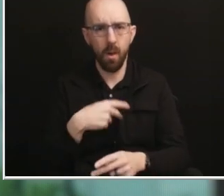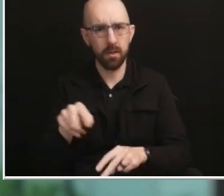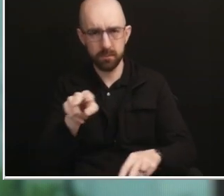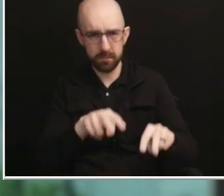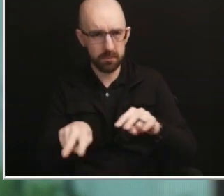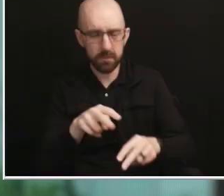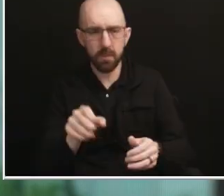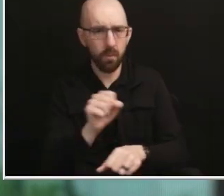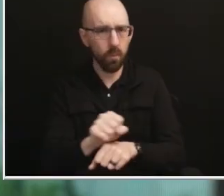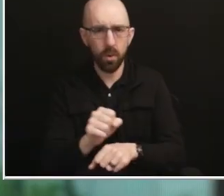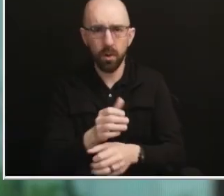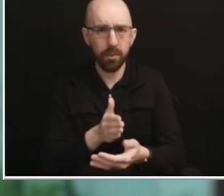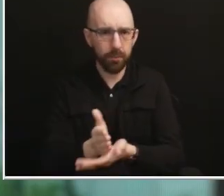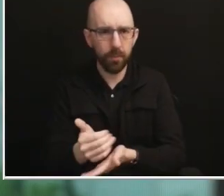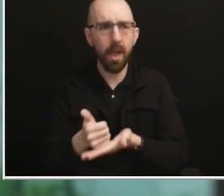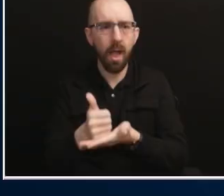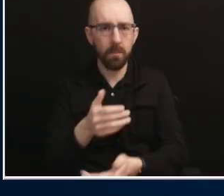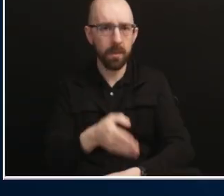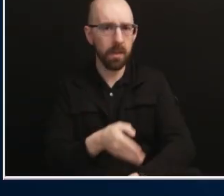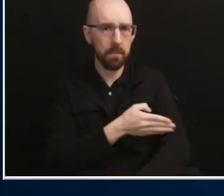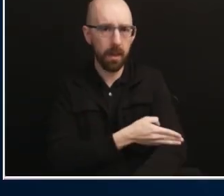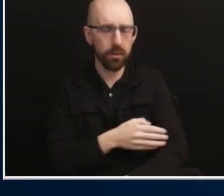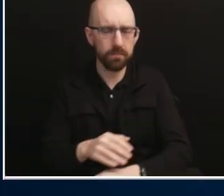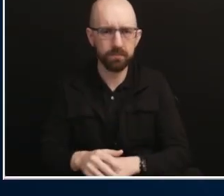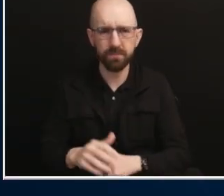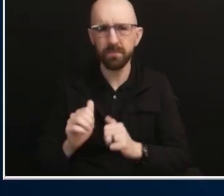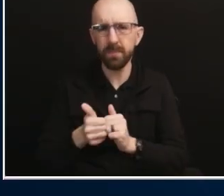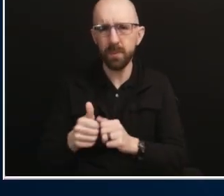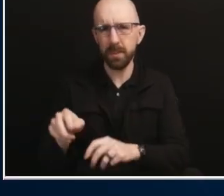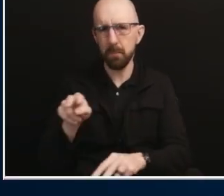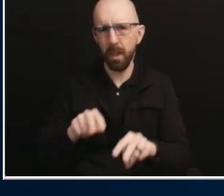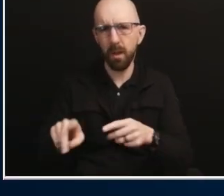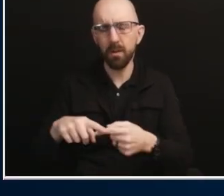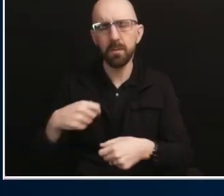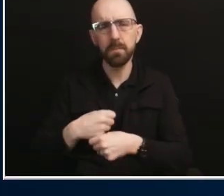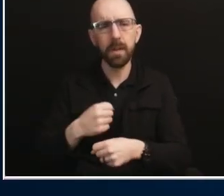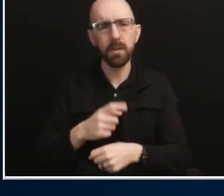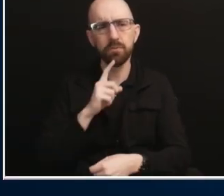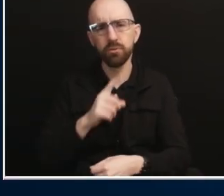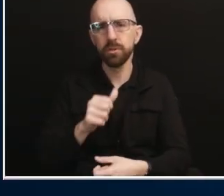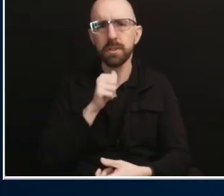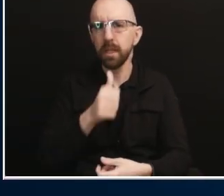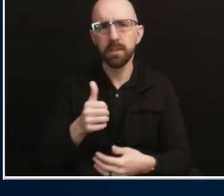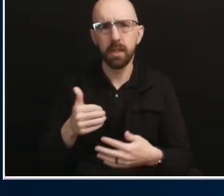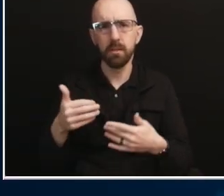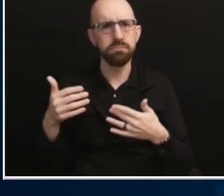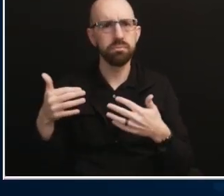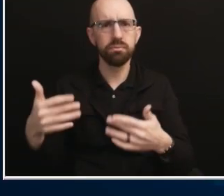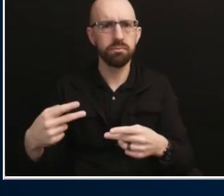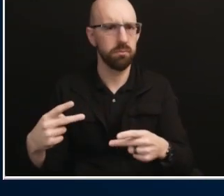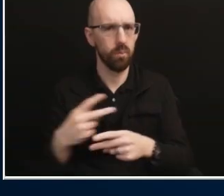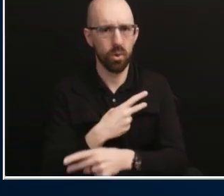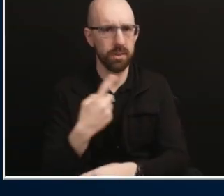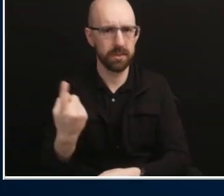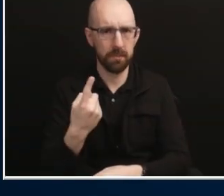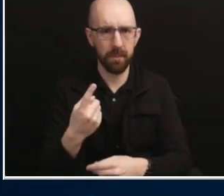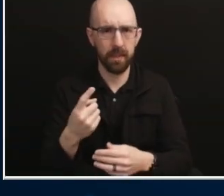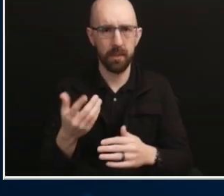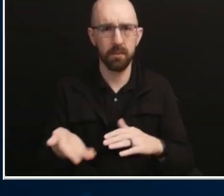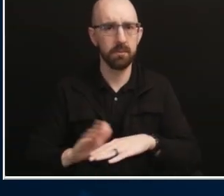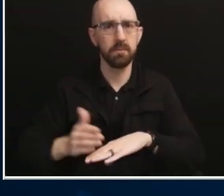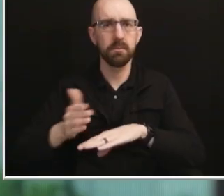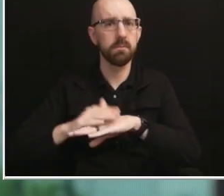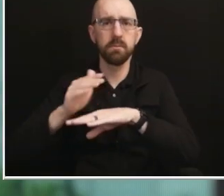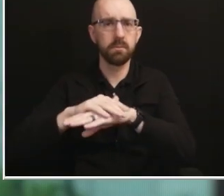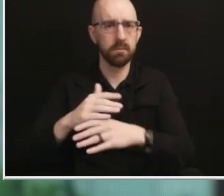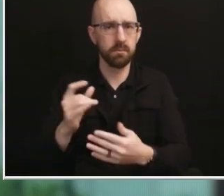and help you get better. So how is it monitored to make sure that it doesn't progress to something even worse? So